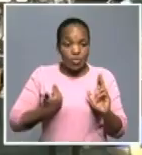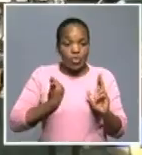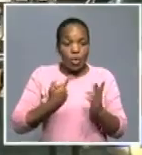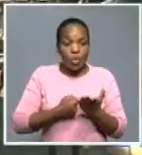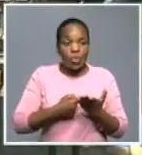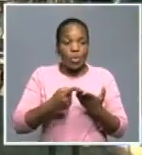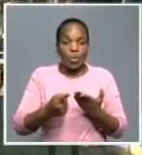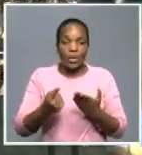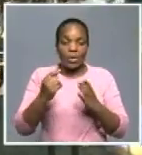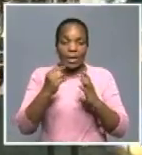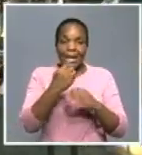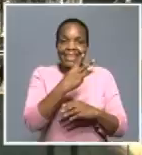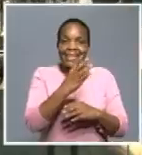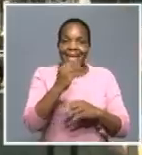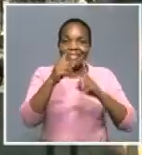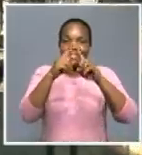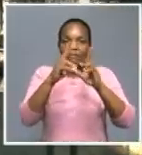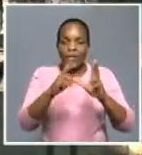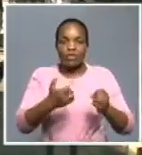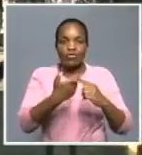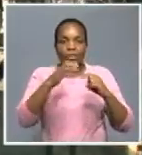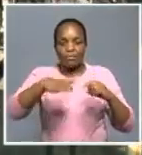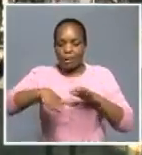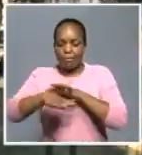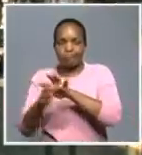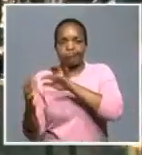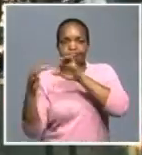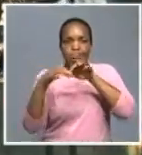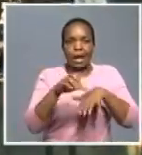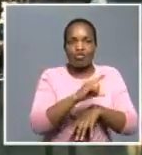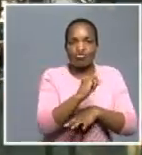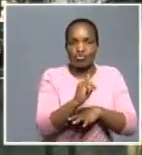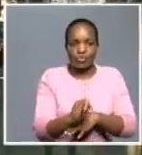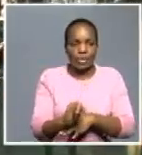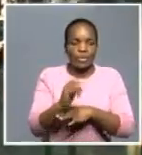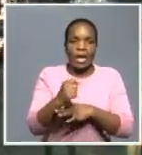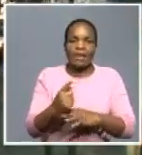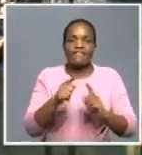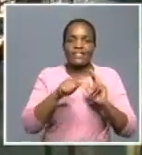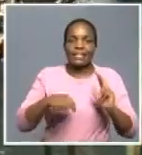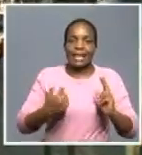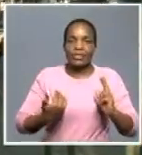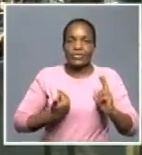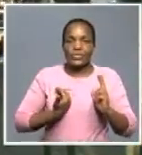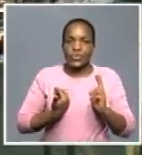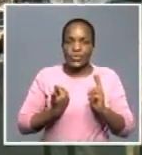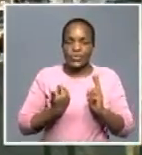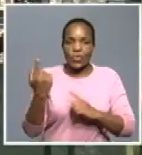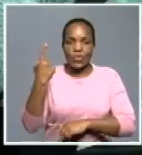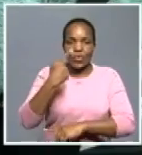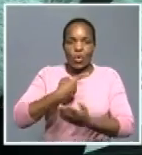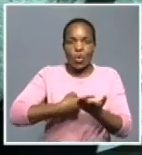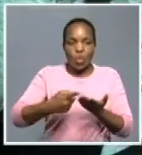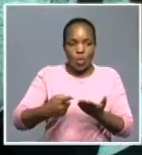where about 300 young people converged also here at Luderitz to take part in the National Youth Week. The focus here was on, you